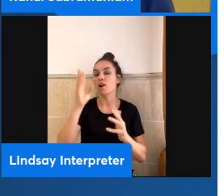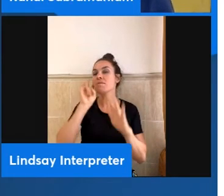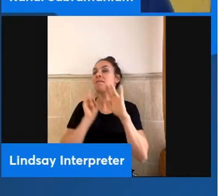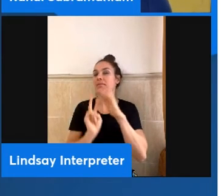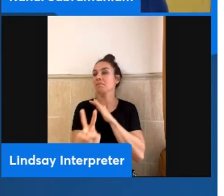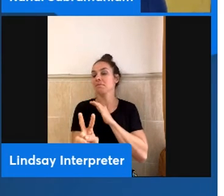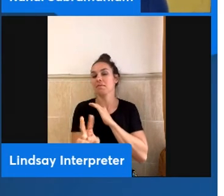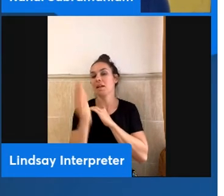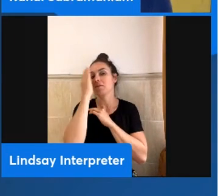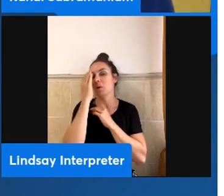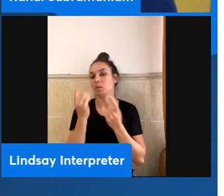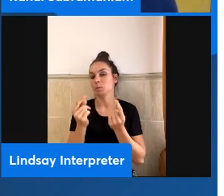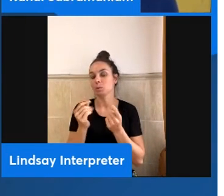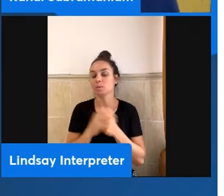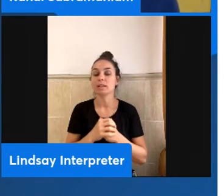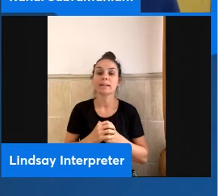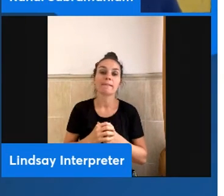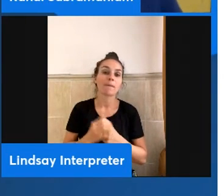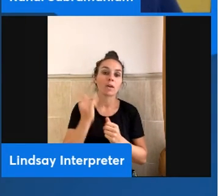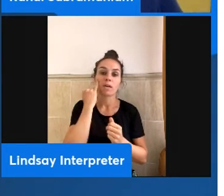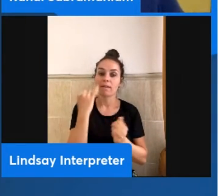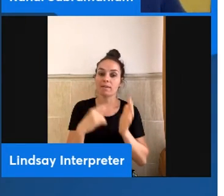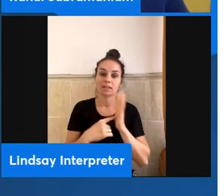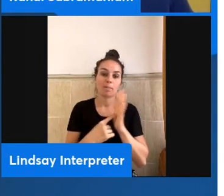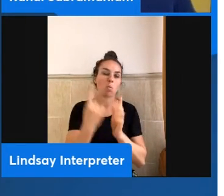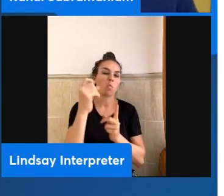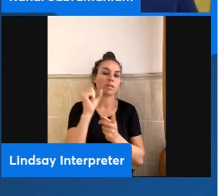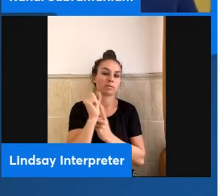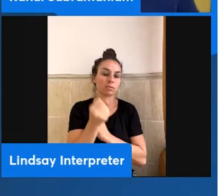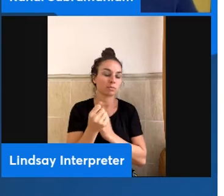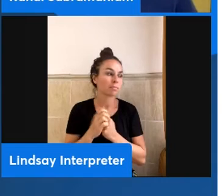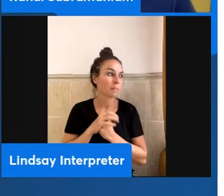can see one use case where, say, if you have